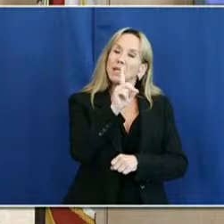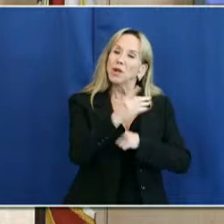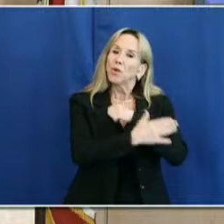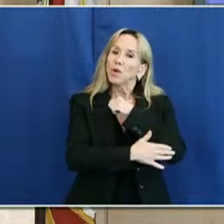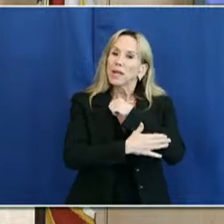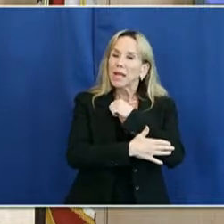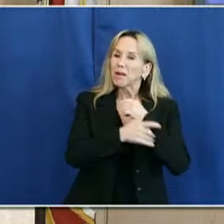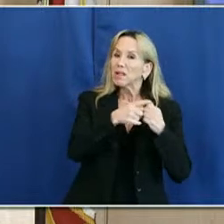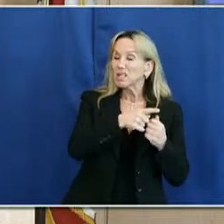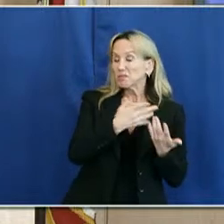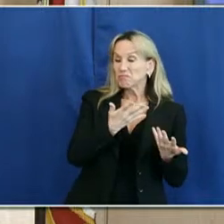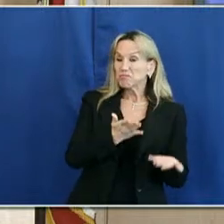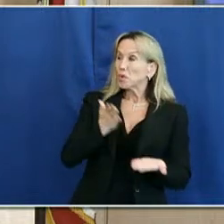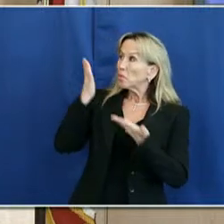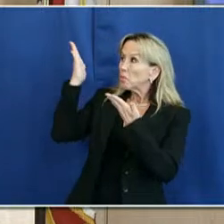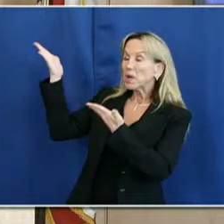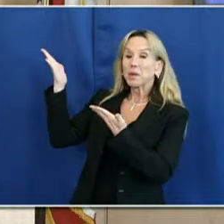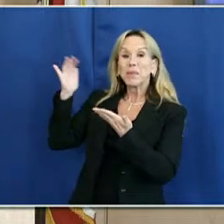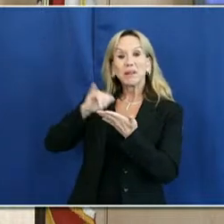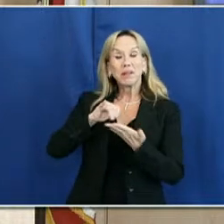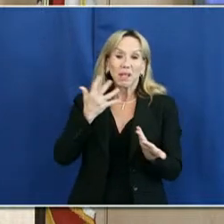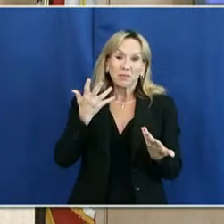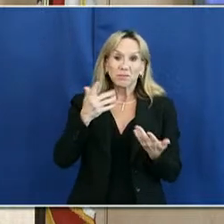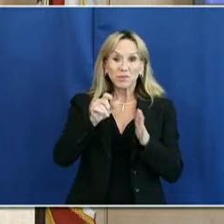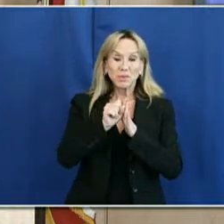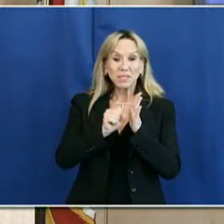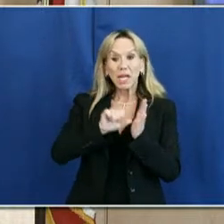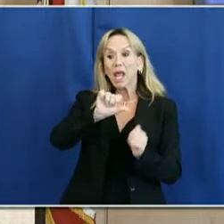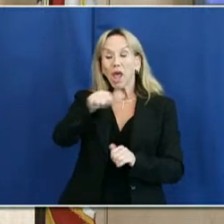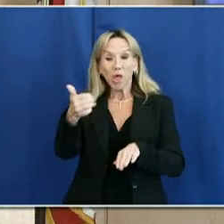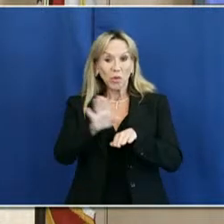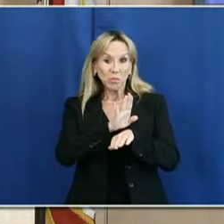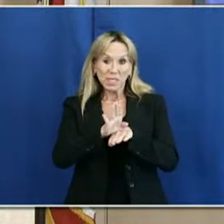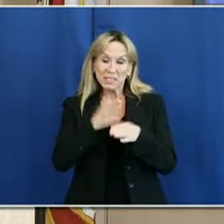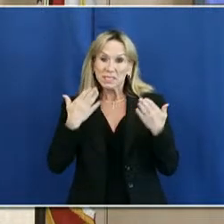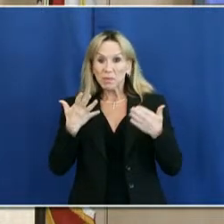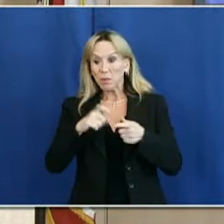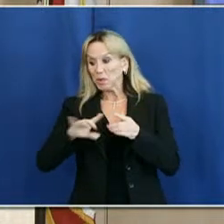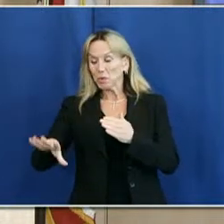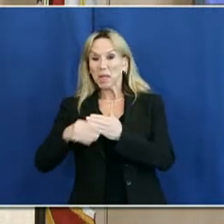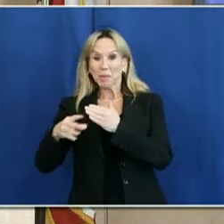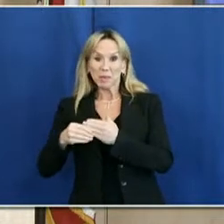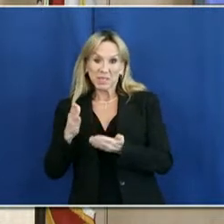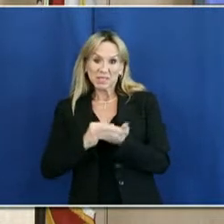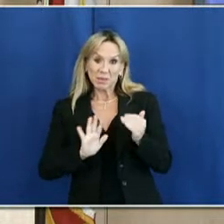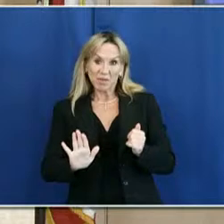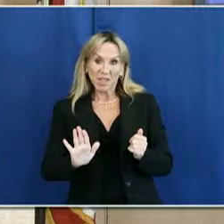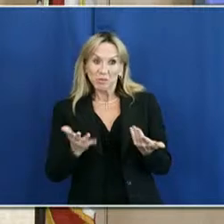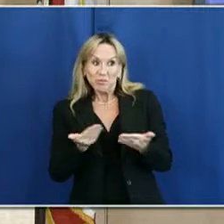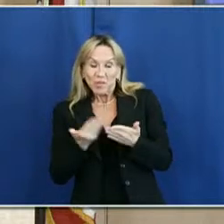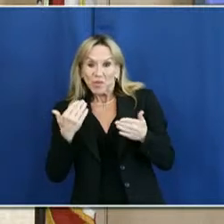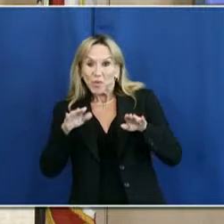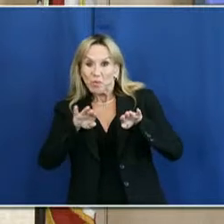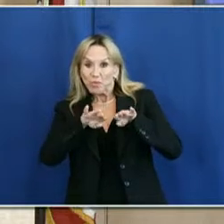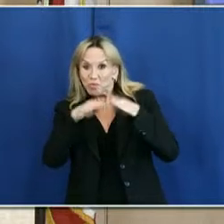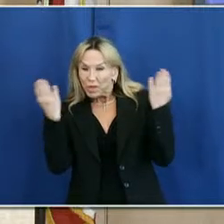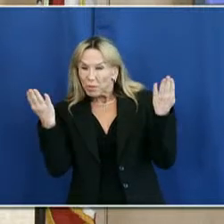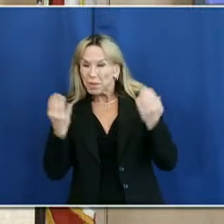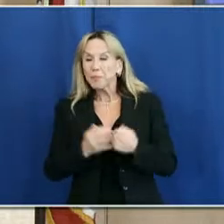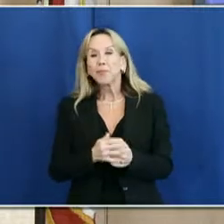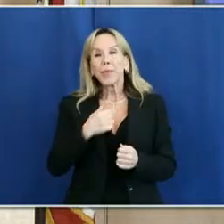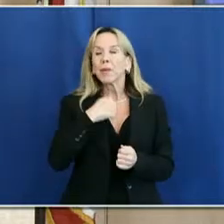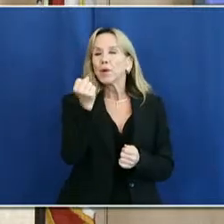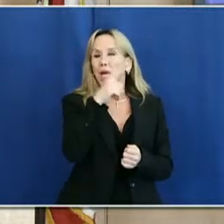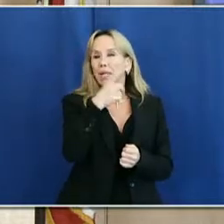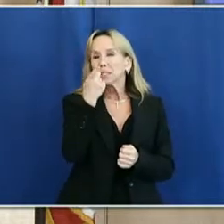that these safety measures be implemented by other businesses ready to reopen? I'm going to ask Dr. Eric McDonald to respond to that.